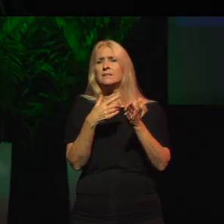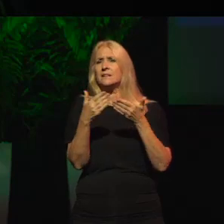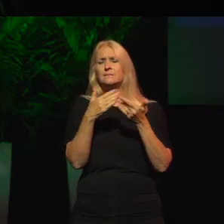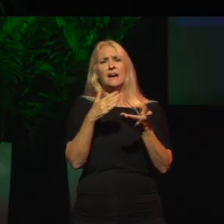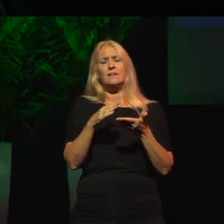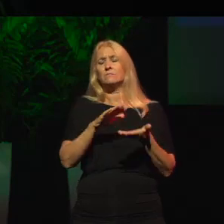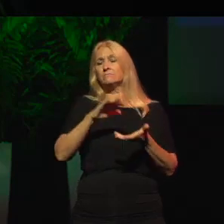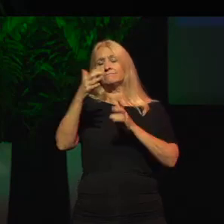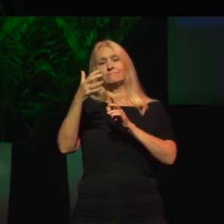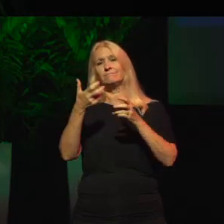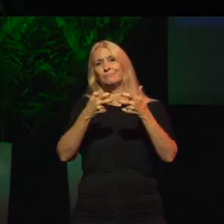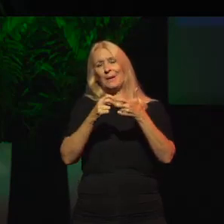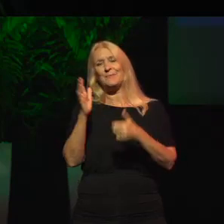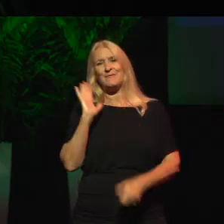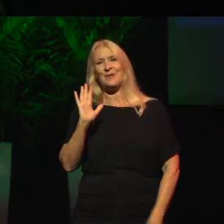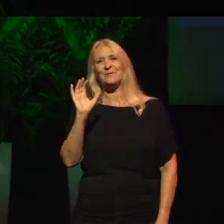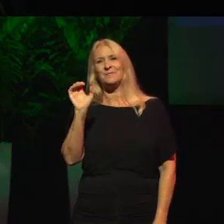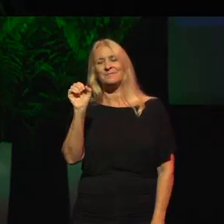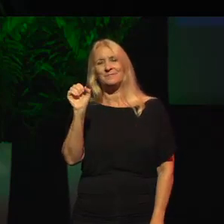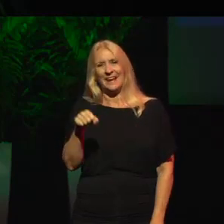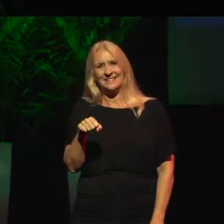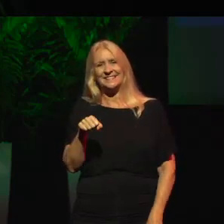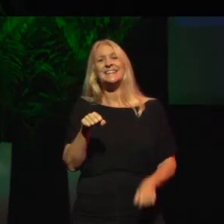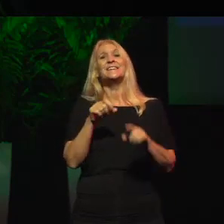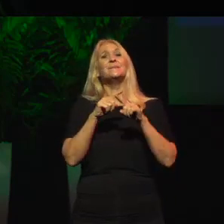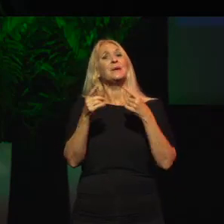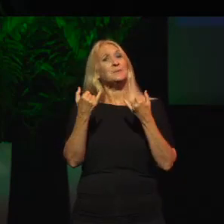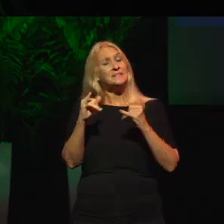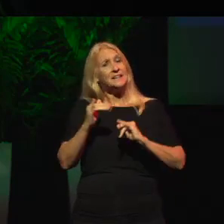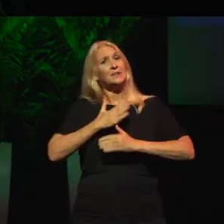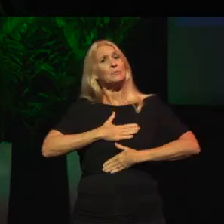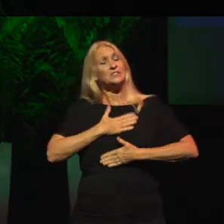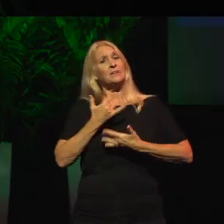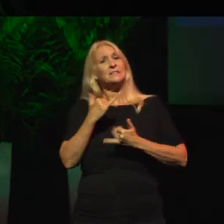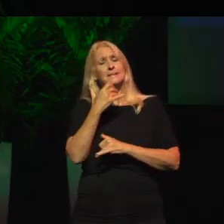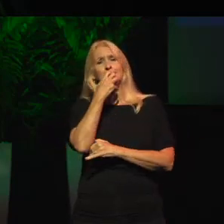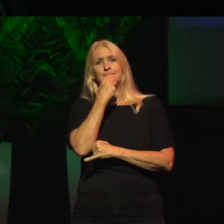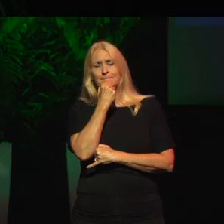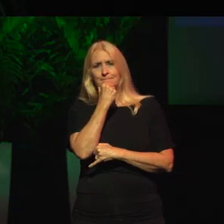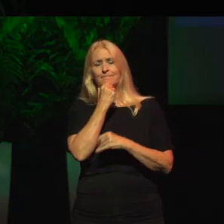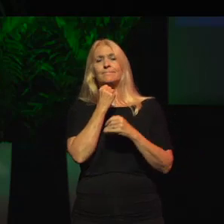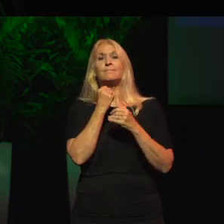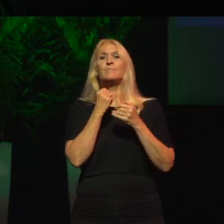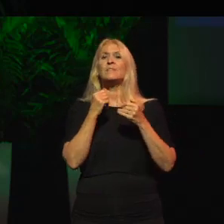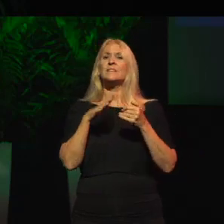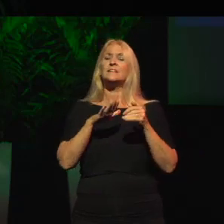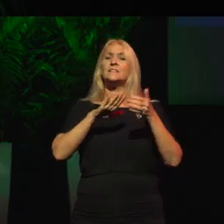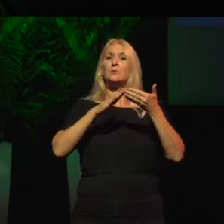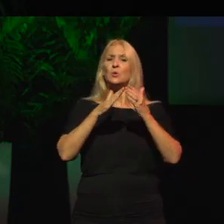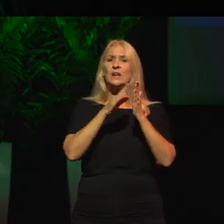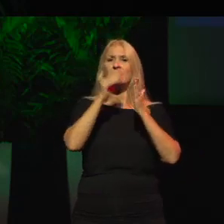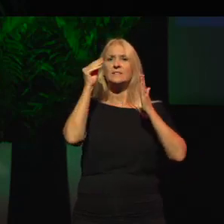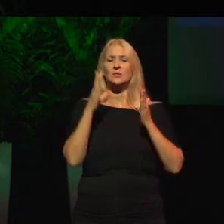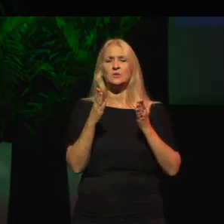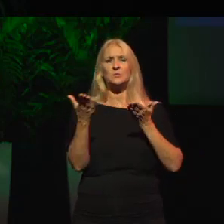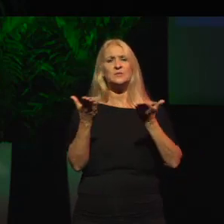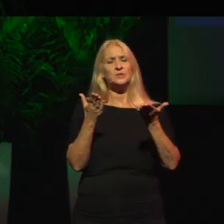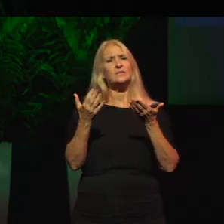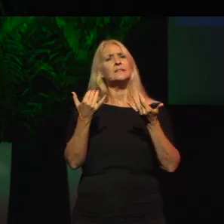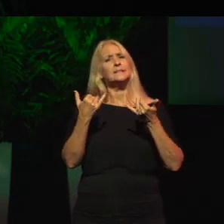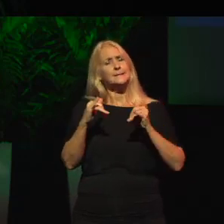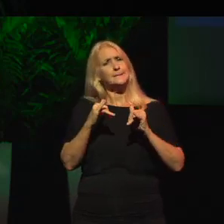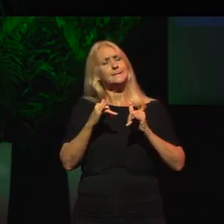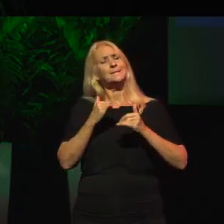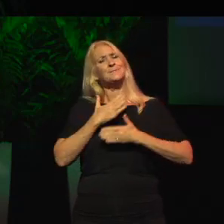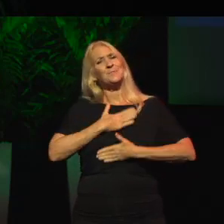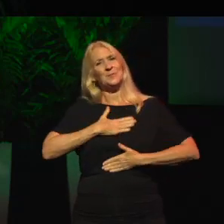past, we are still appreciated and we are still valued by this community and the students that we serve.